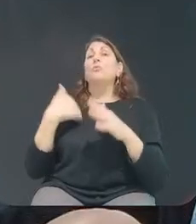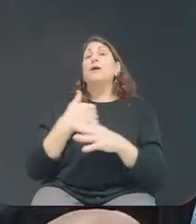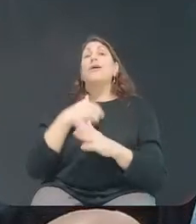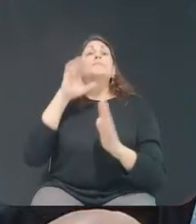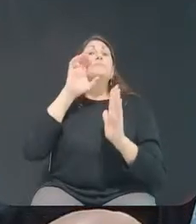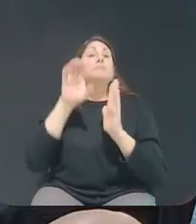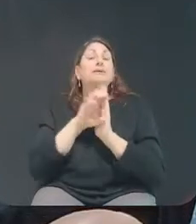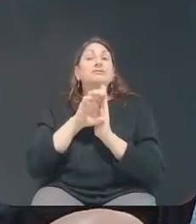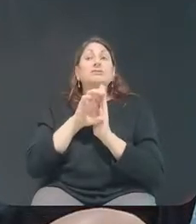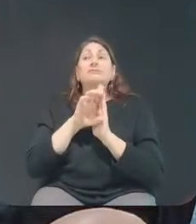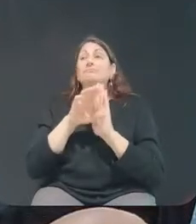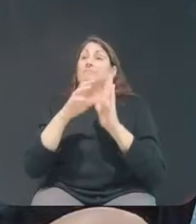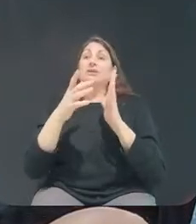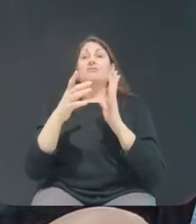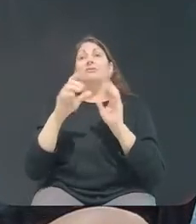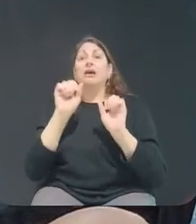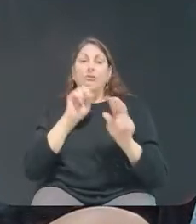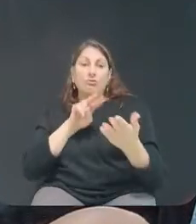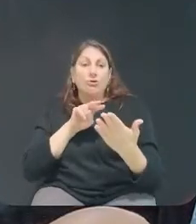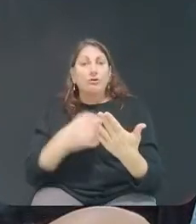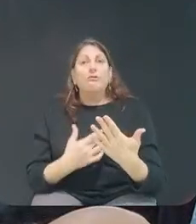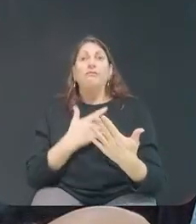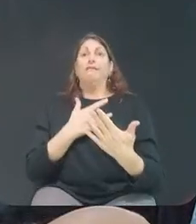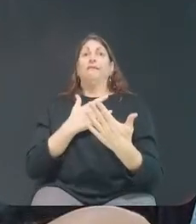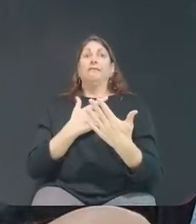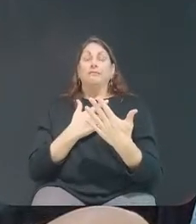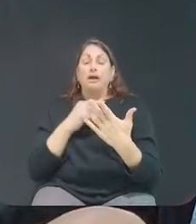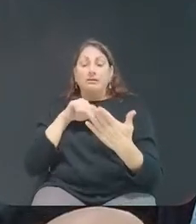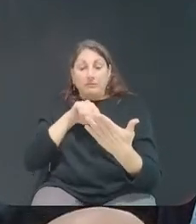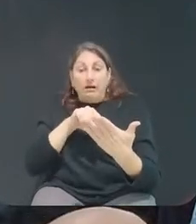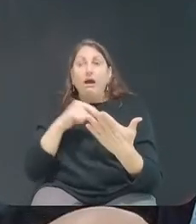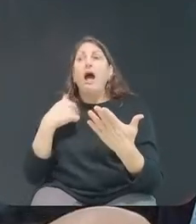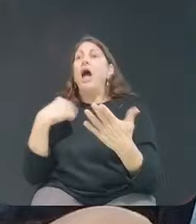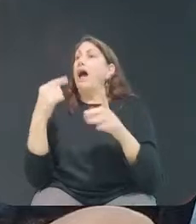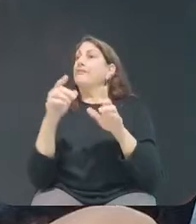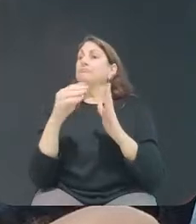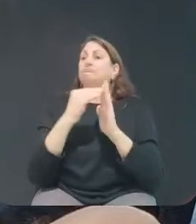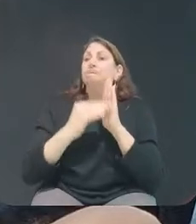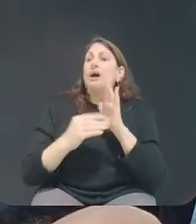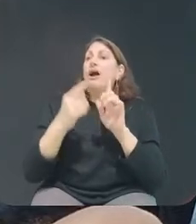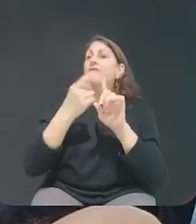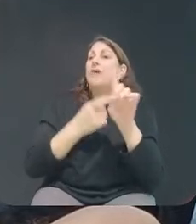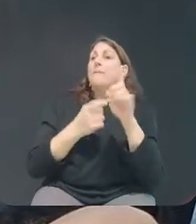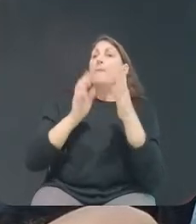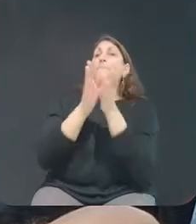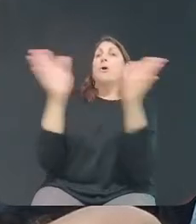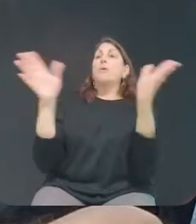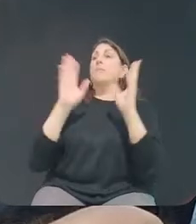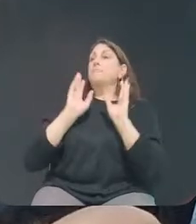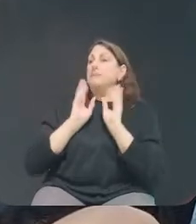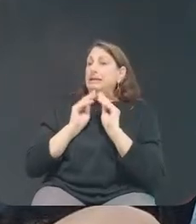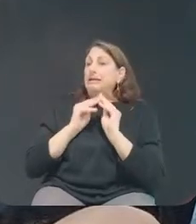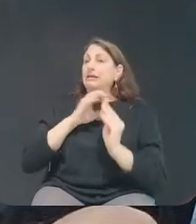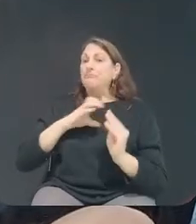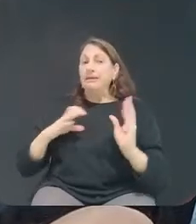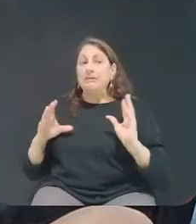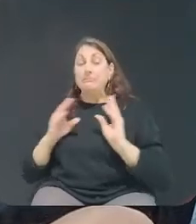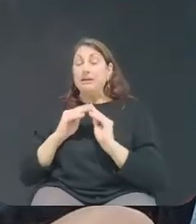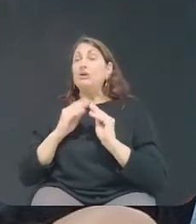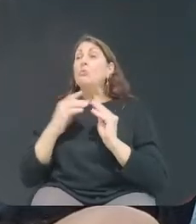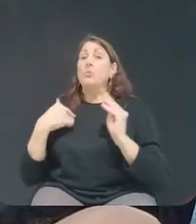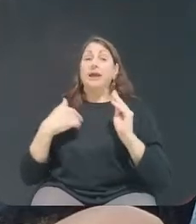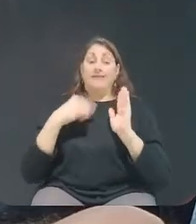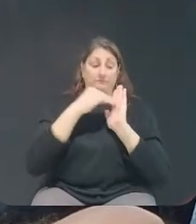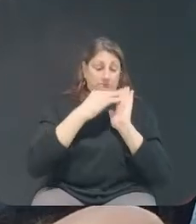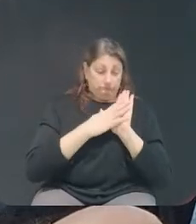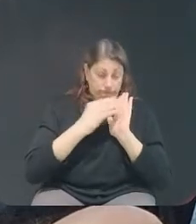images, and audio recordings of public hearings and committee meetings. Overall, city records documenting homelessness in Seattle